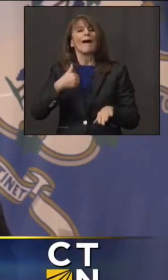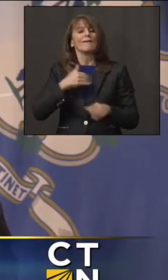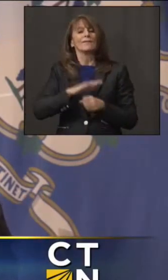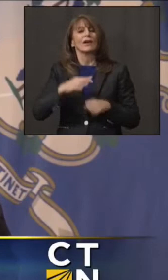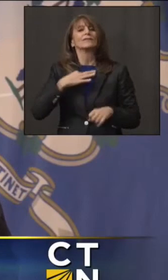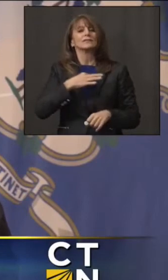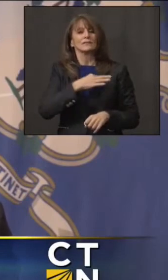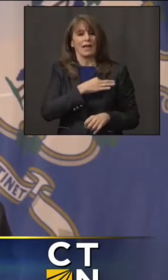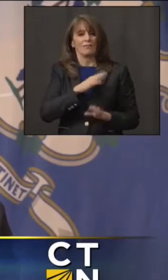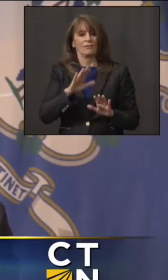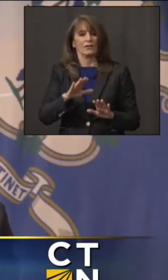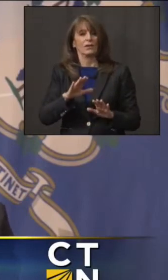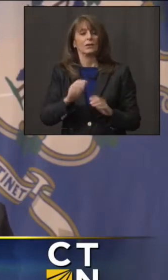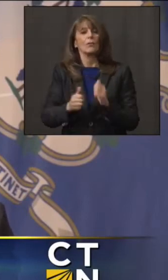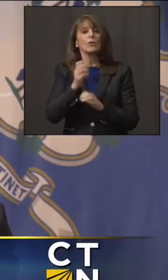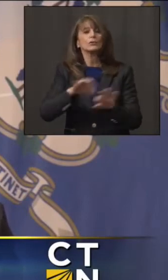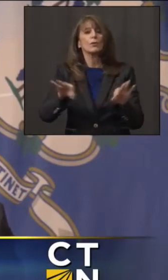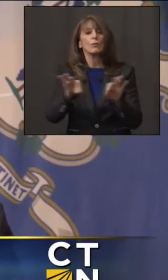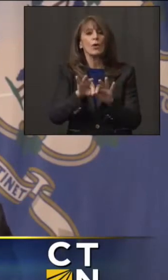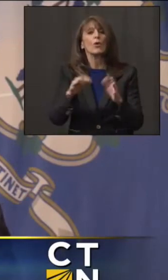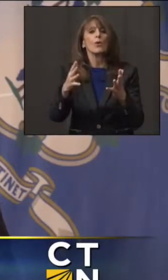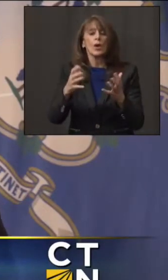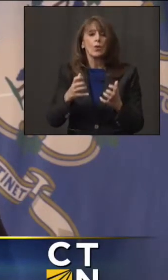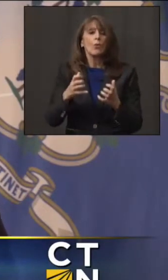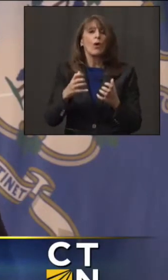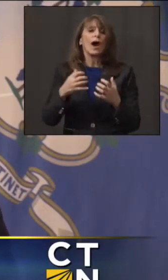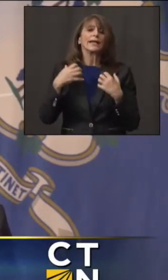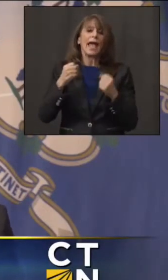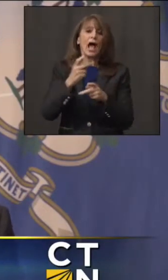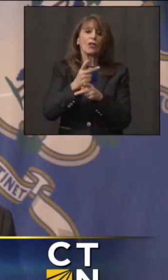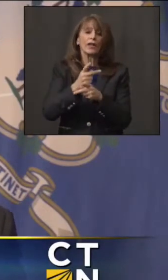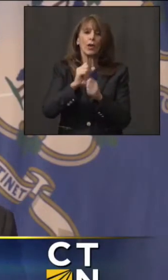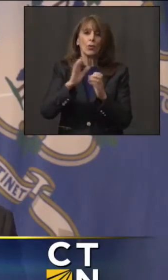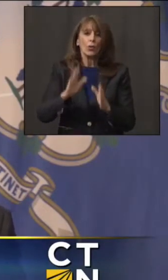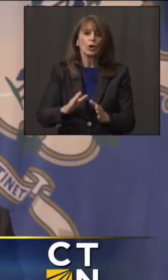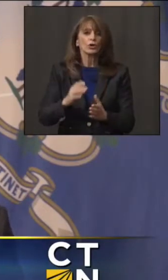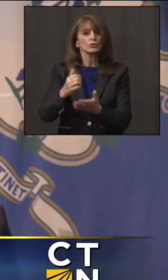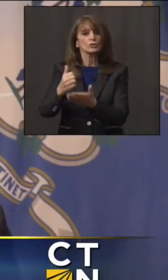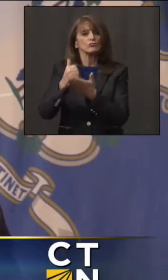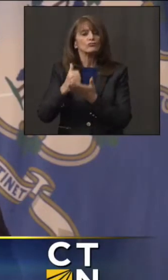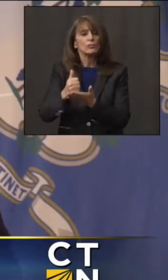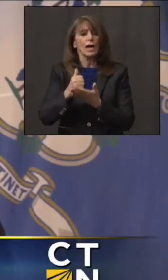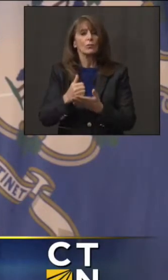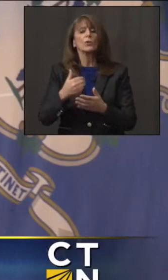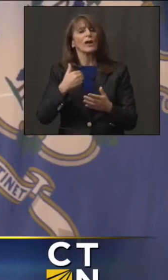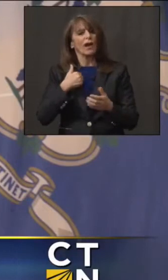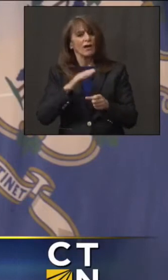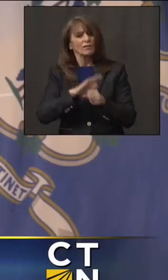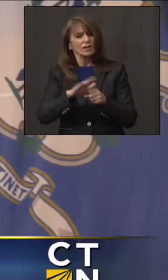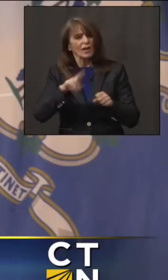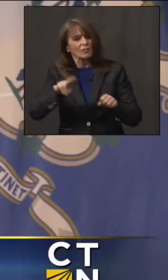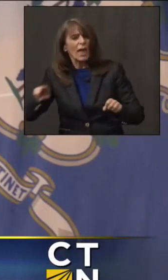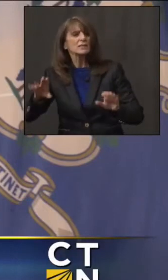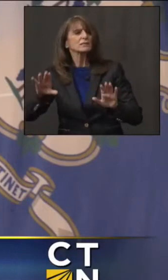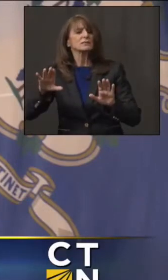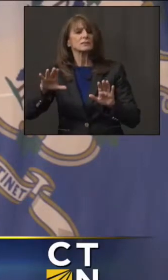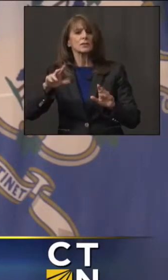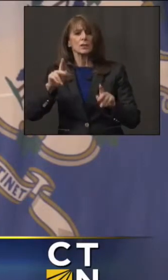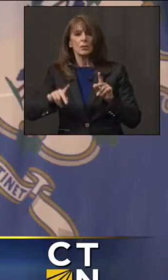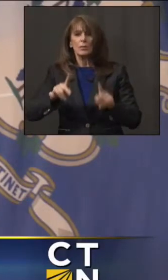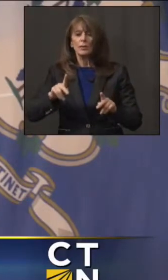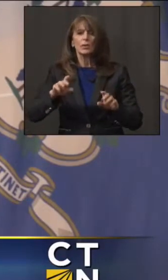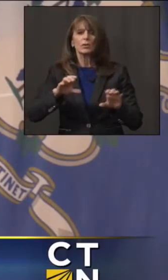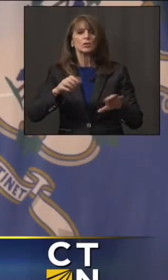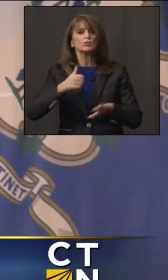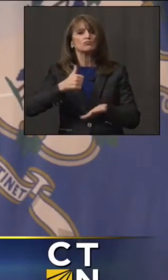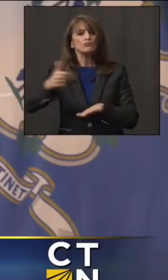get healthcare workers able to roll up their sleeves and help out. We have a fair amount of capacity in terms of a lot of people doing ambulatory